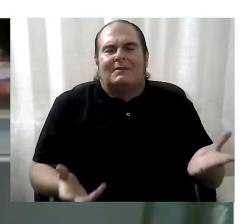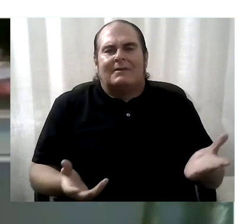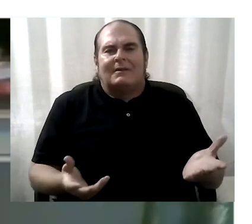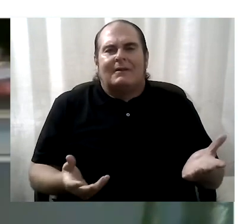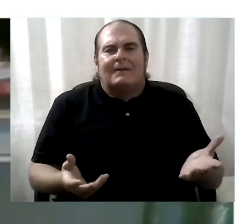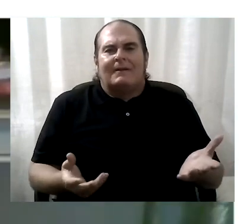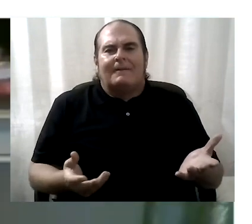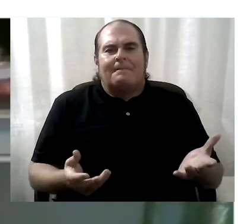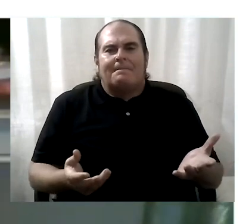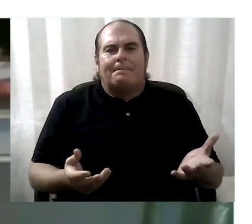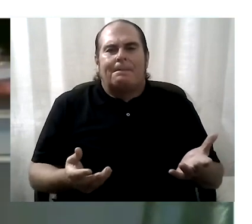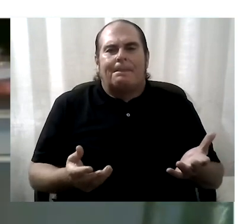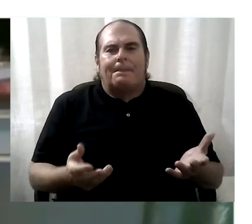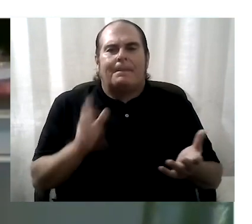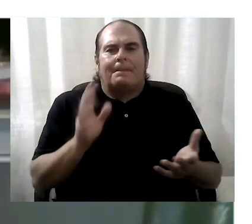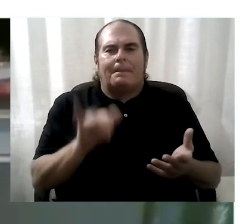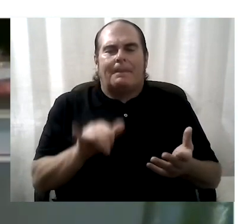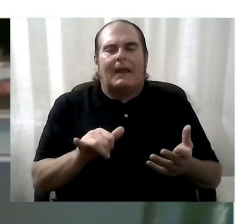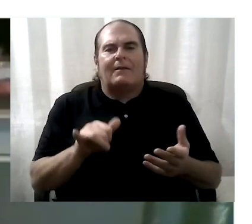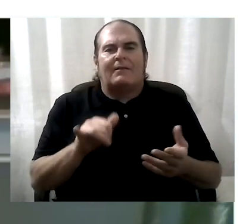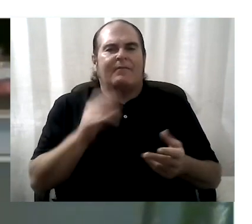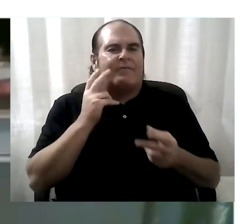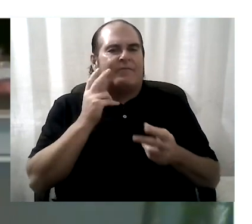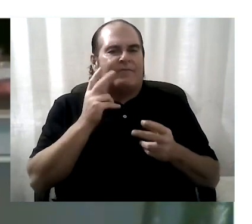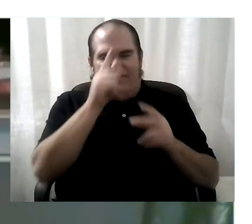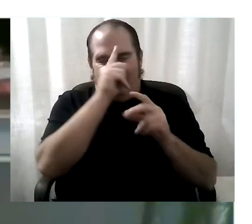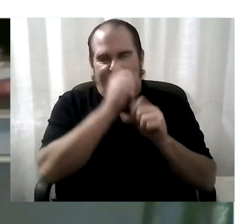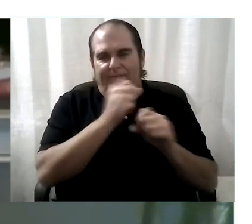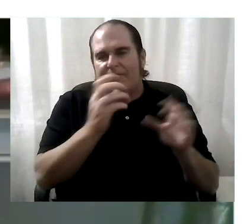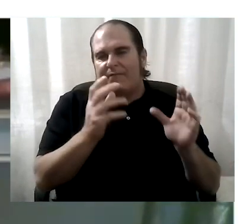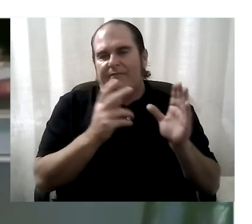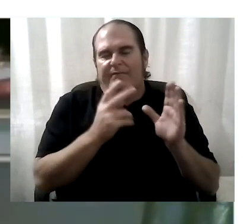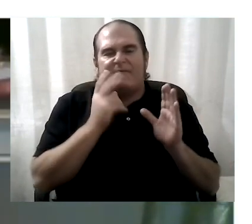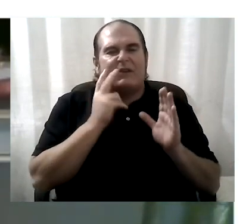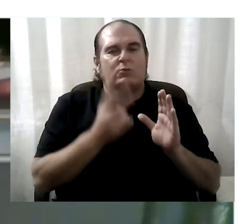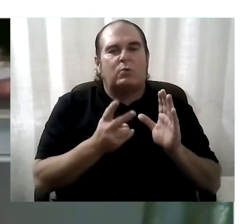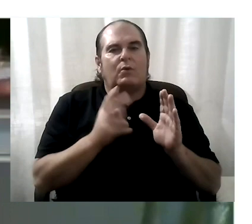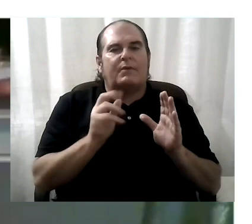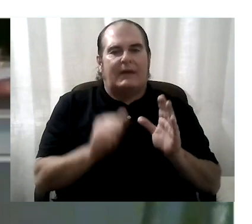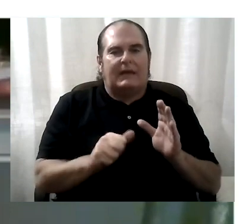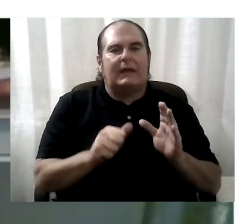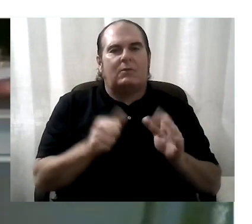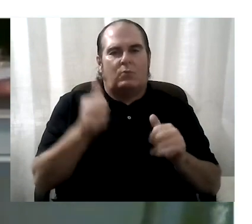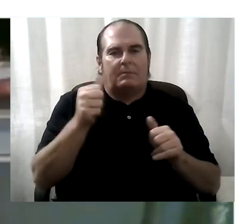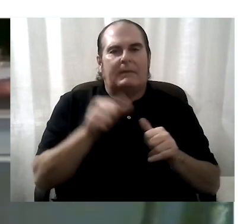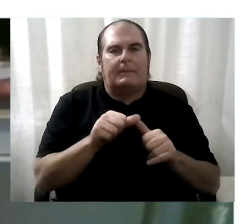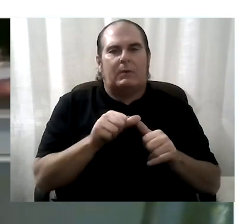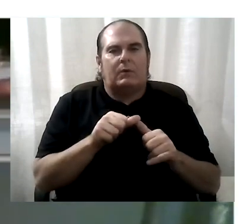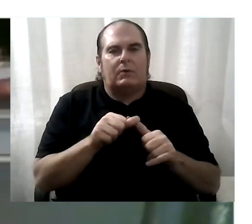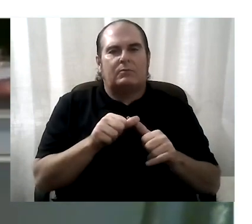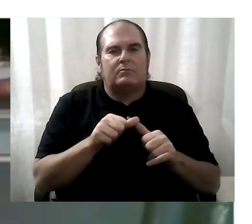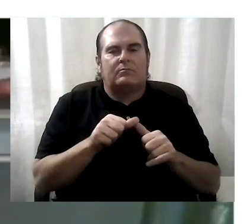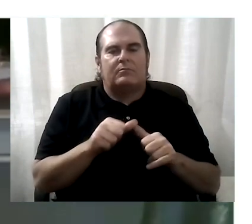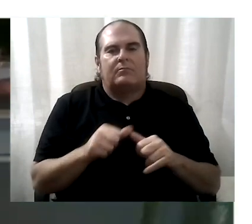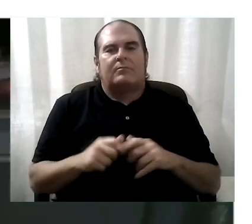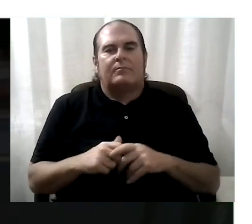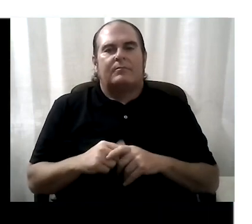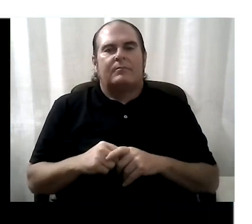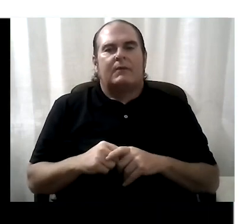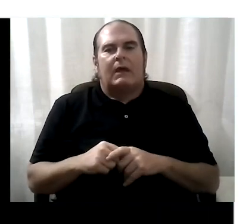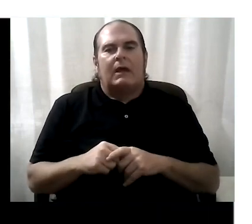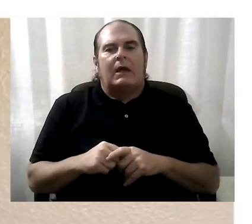visual of that they can take with them. And so you want to leave an impact that